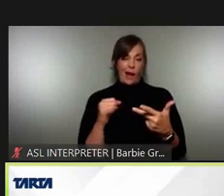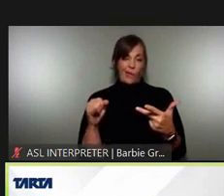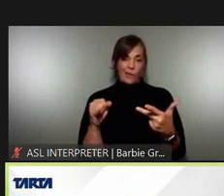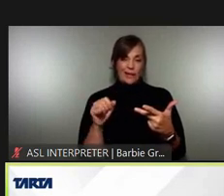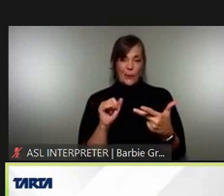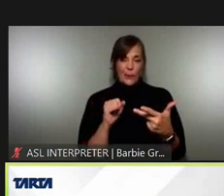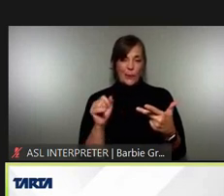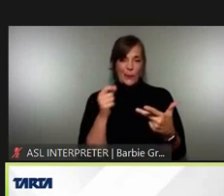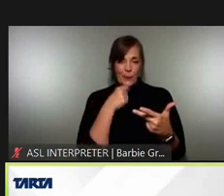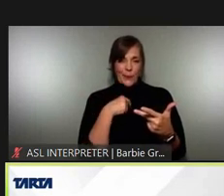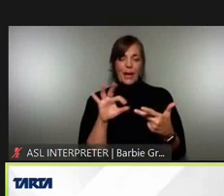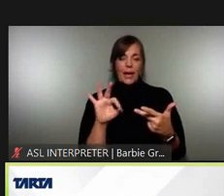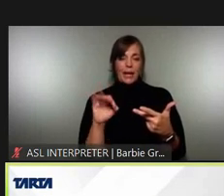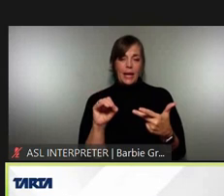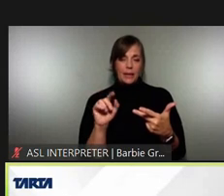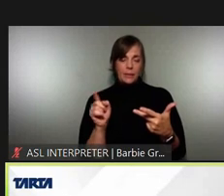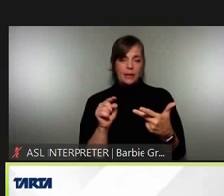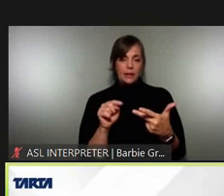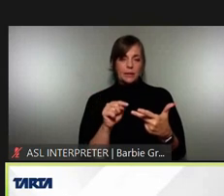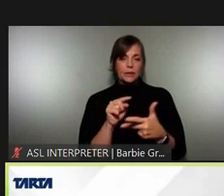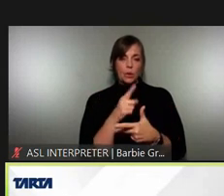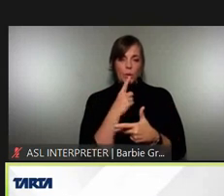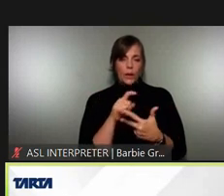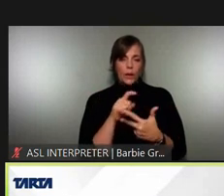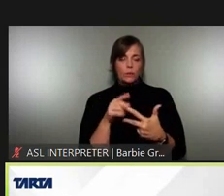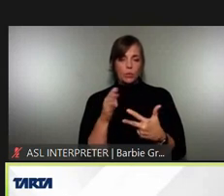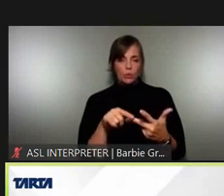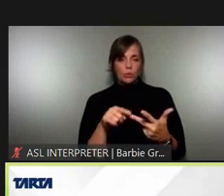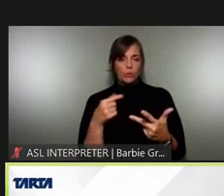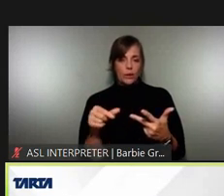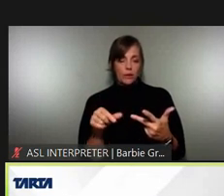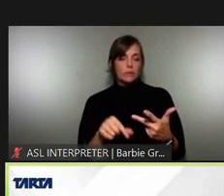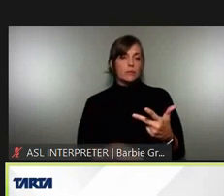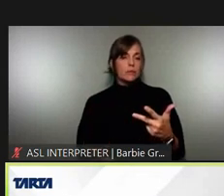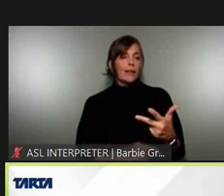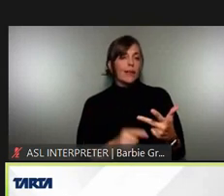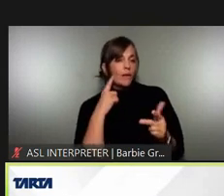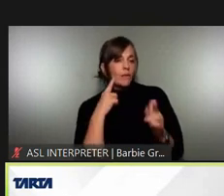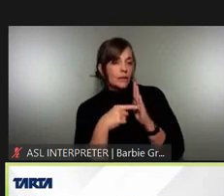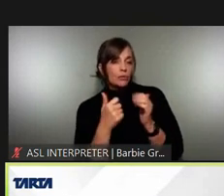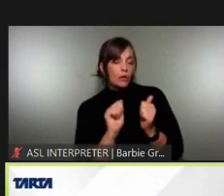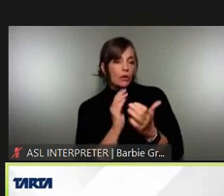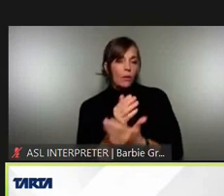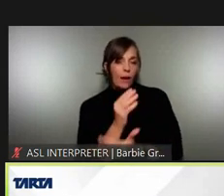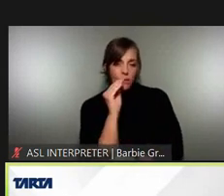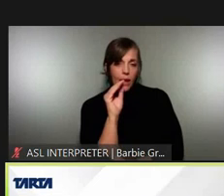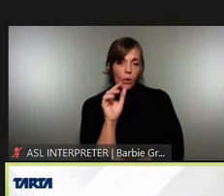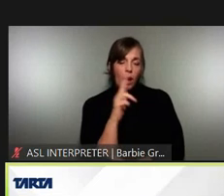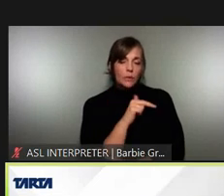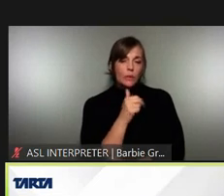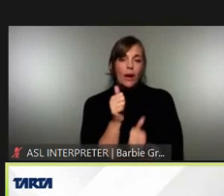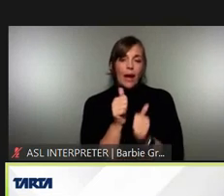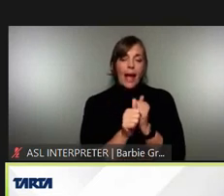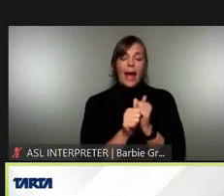today, and it will be coordinated. So, for example, if you're trying to get to Flower Hospital, every lineup will have a